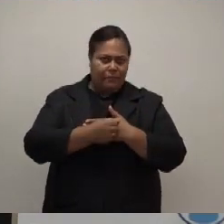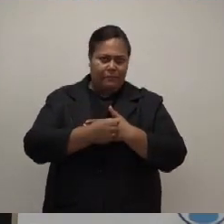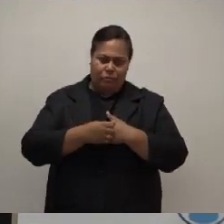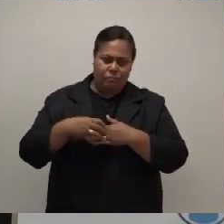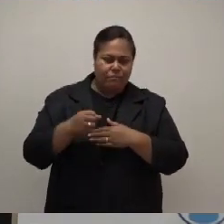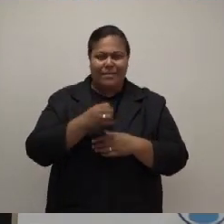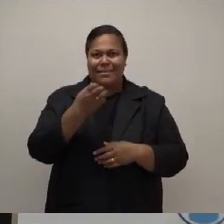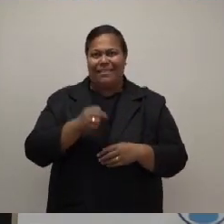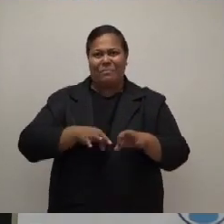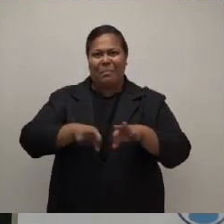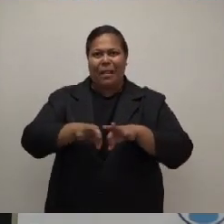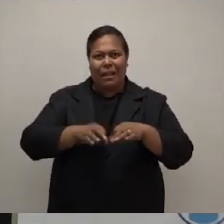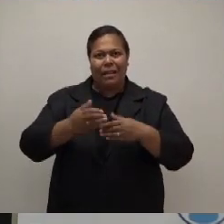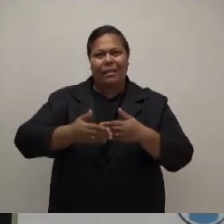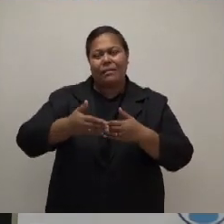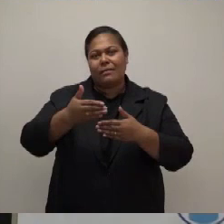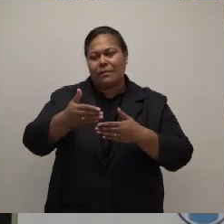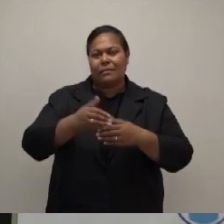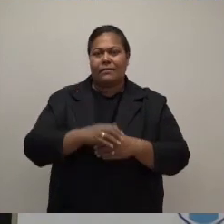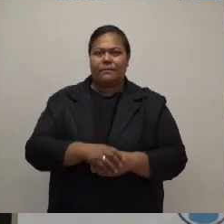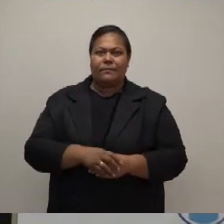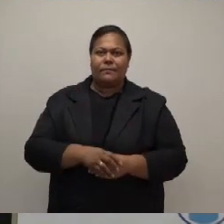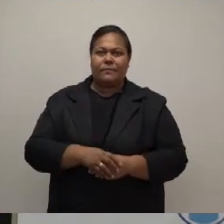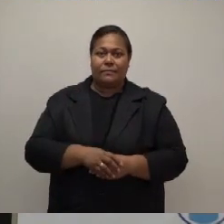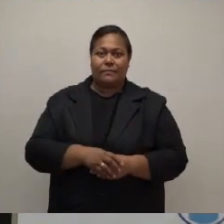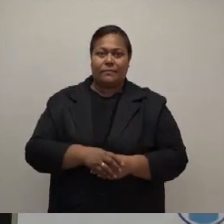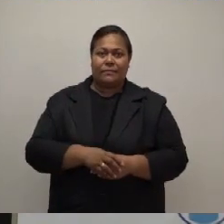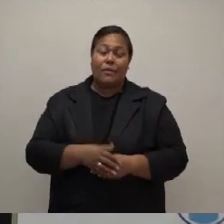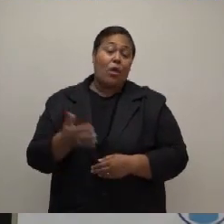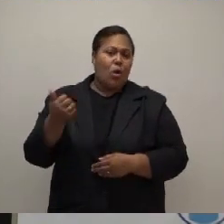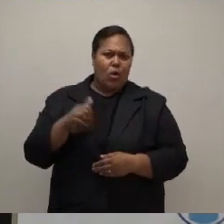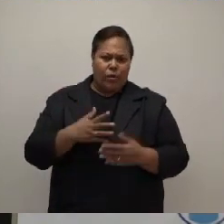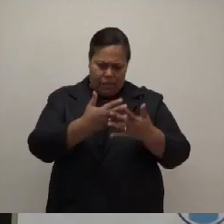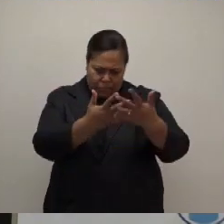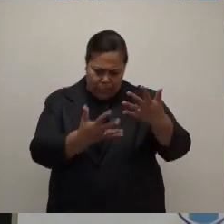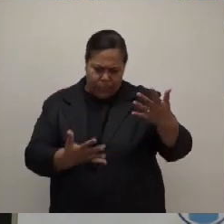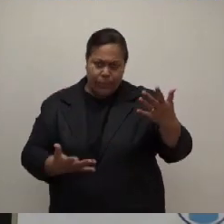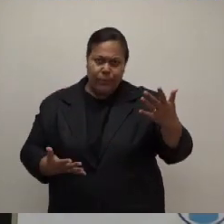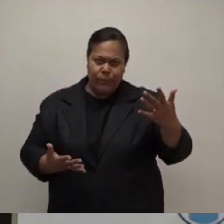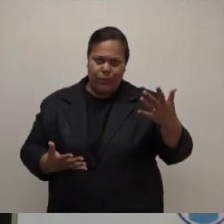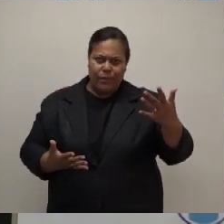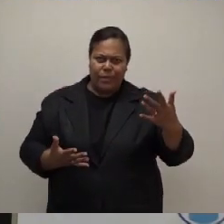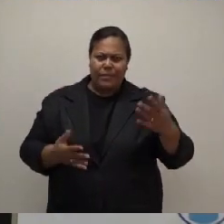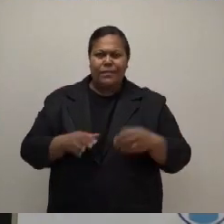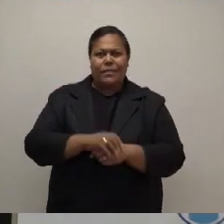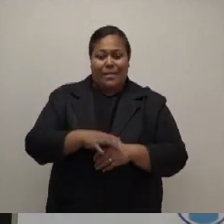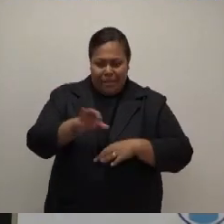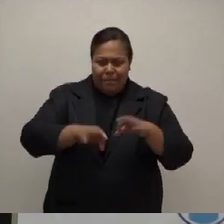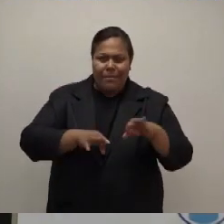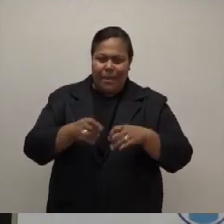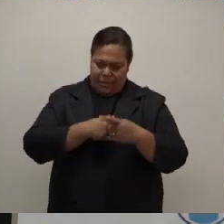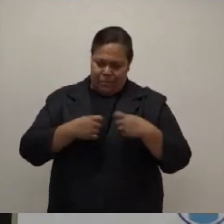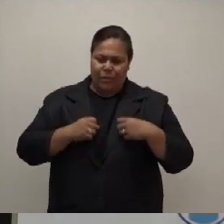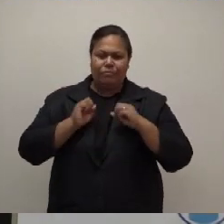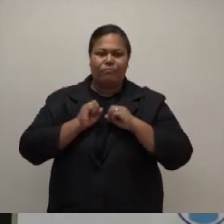which have been comprehensively outlined by industry in the framework that will be posted online.